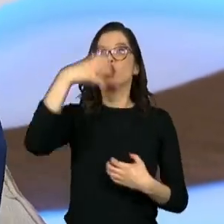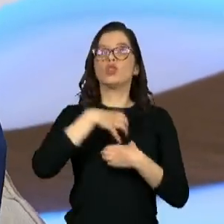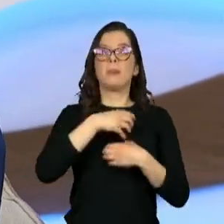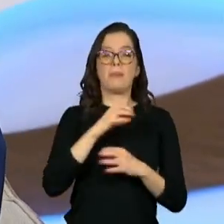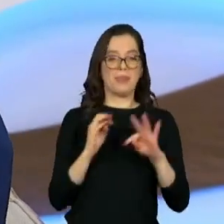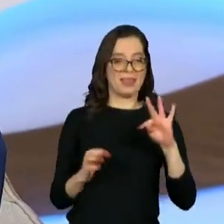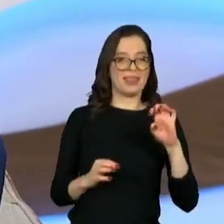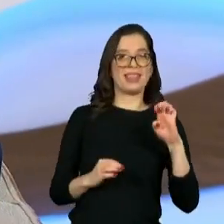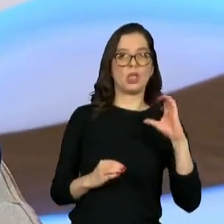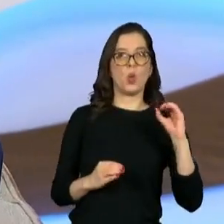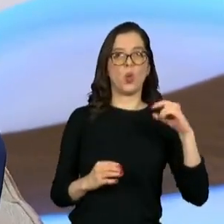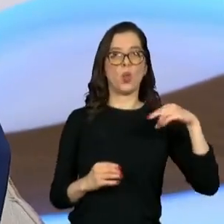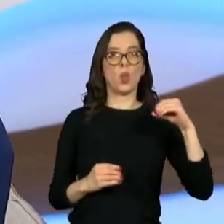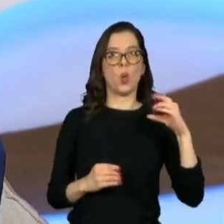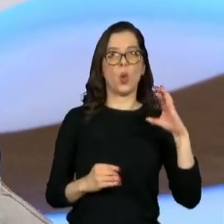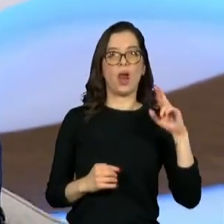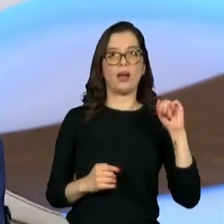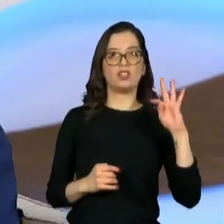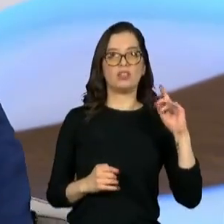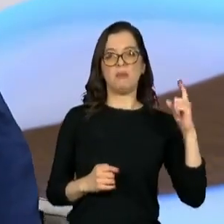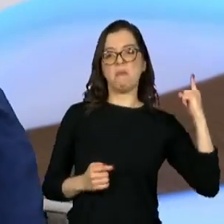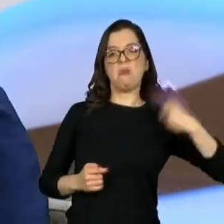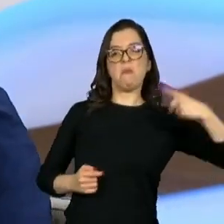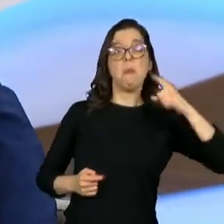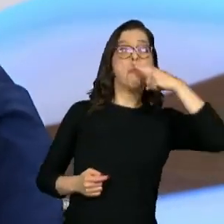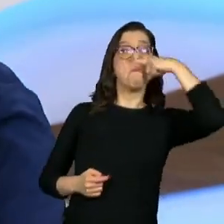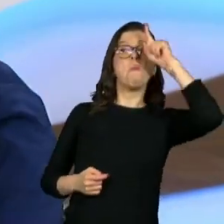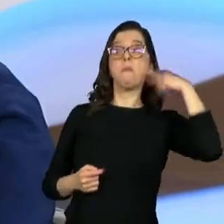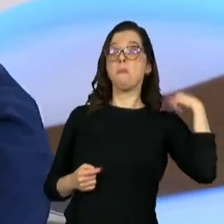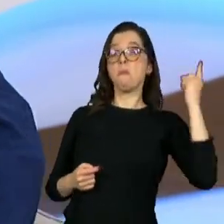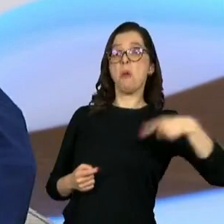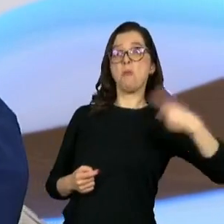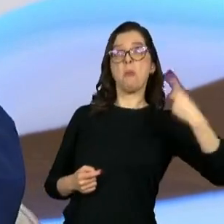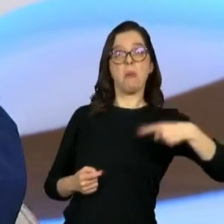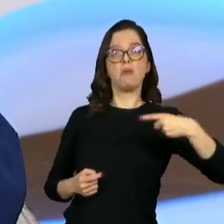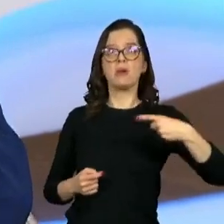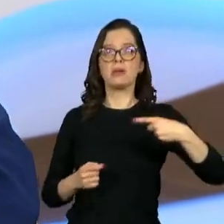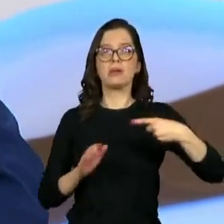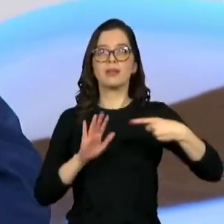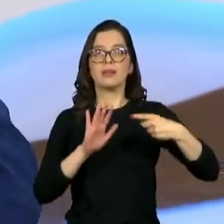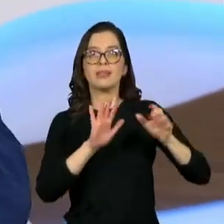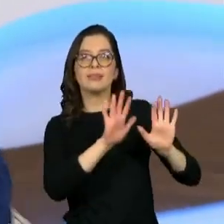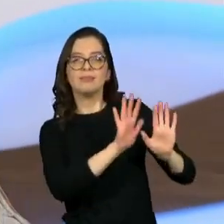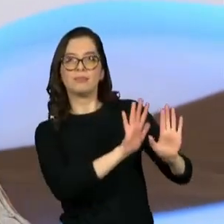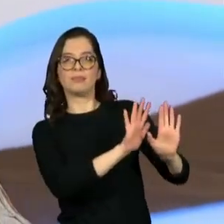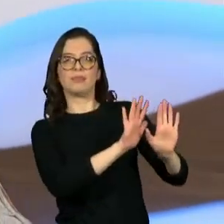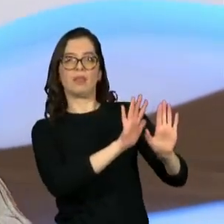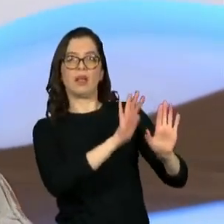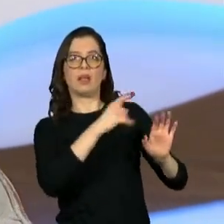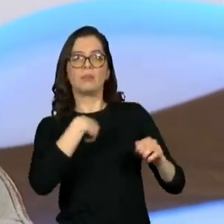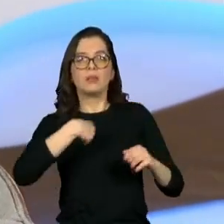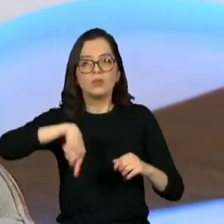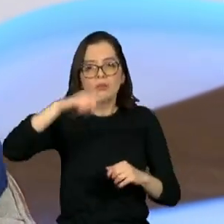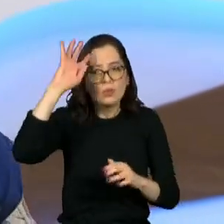technocratic conceit. It's a kind of arrogance even, to assume that if we just follow the